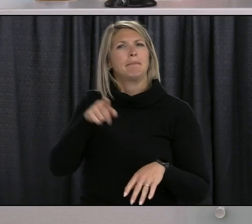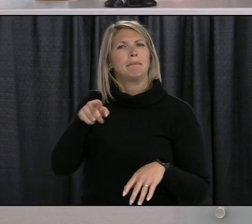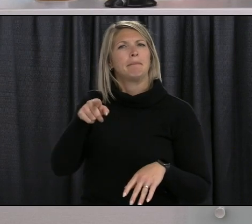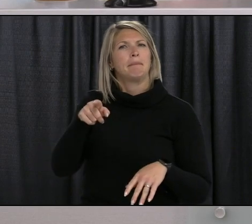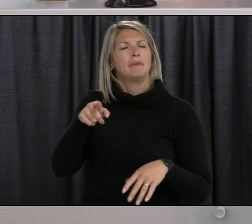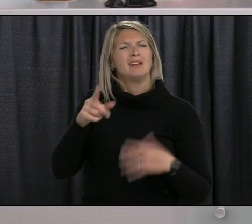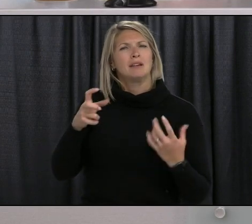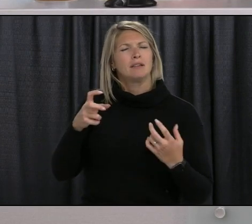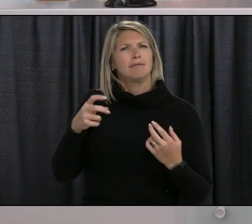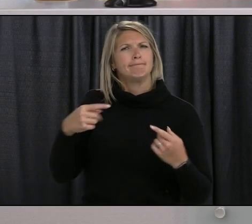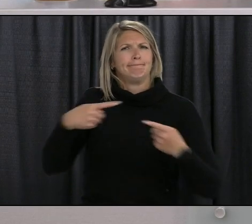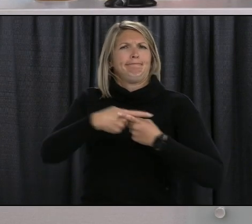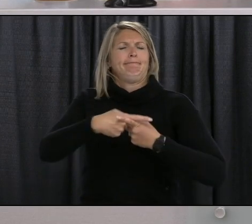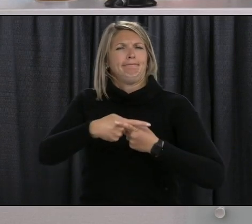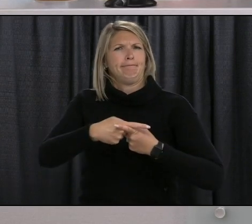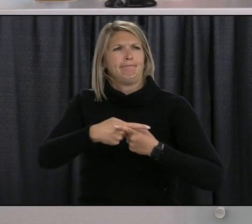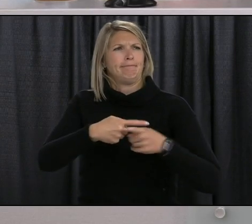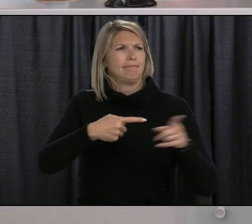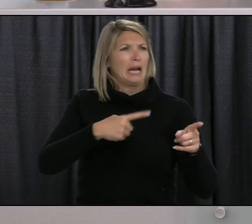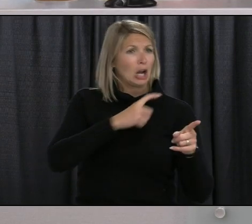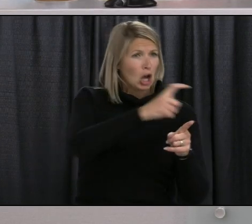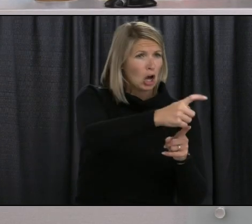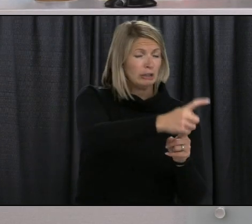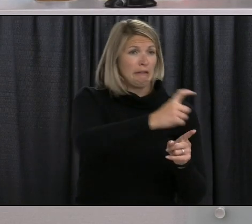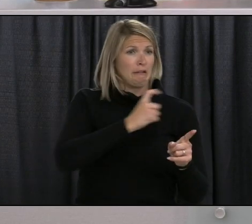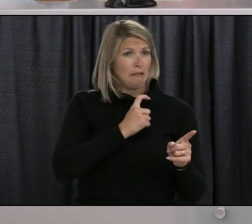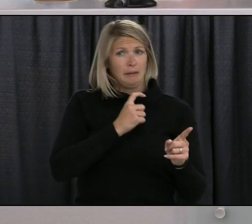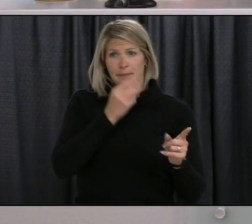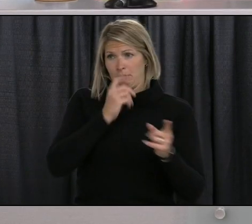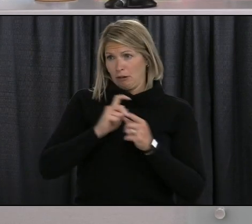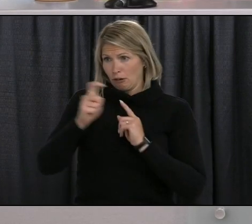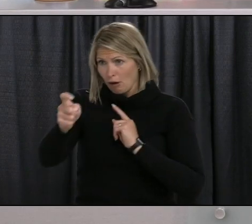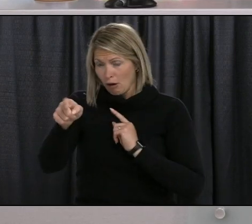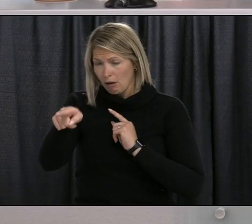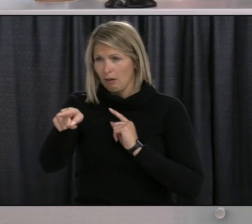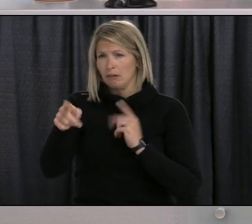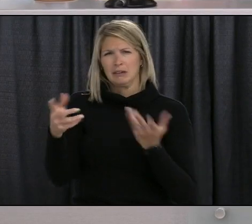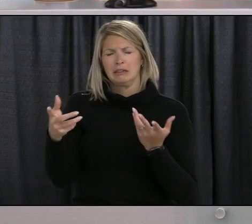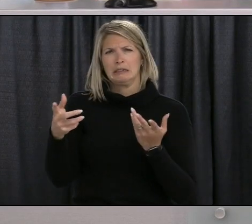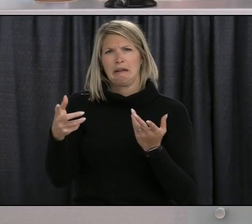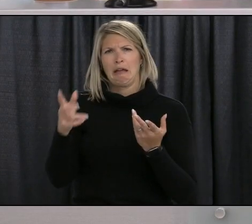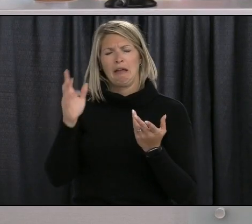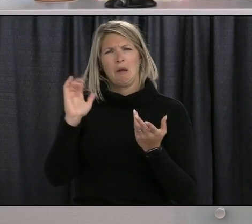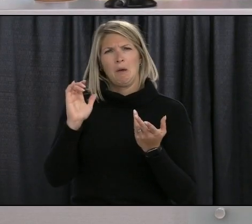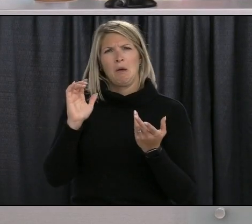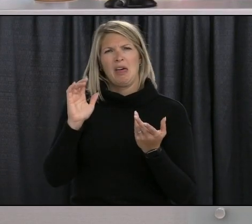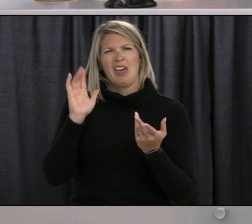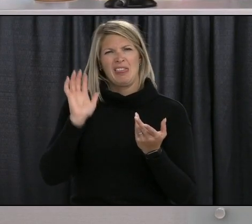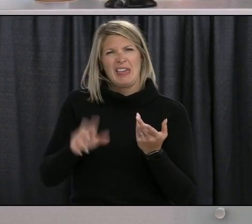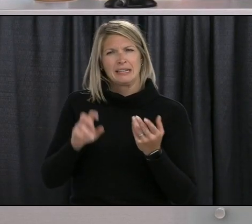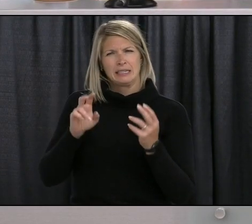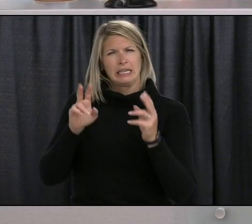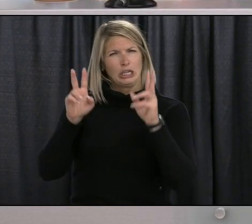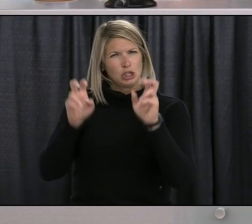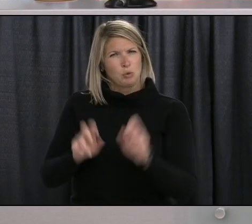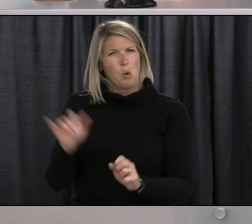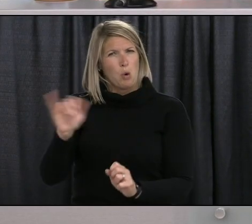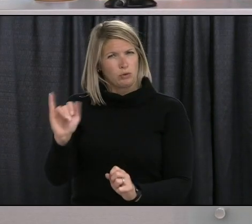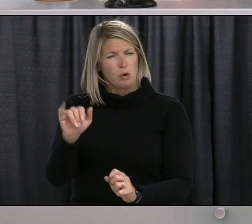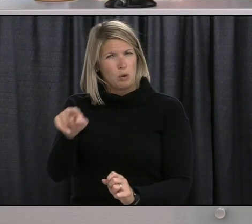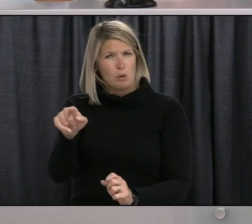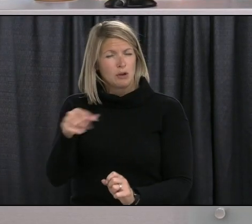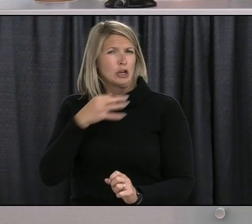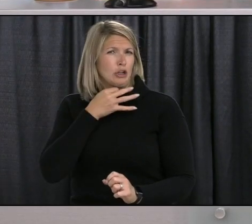point. That point in the chain where there seems to be a lot of issues, is that being looked at specifically